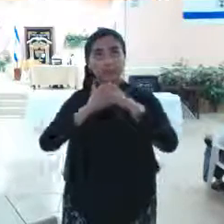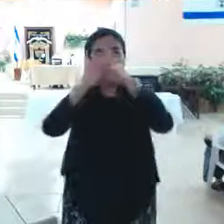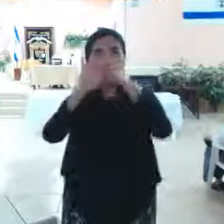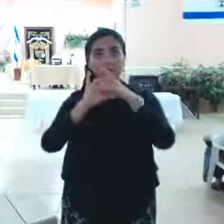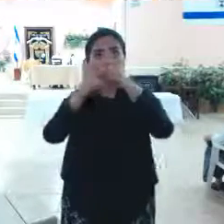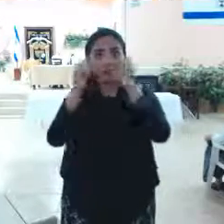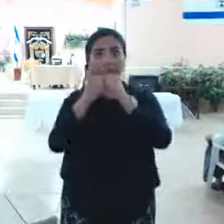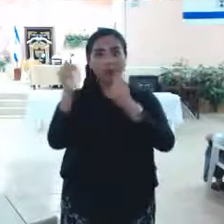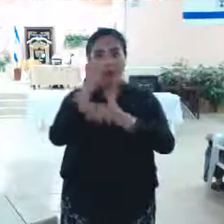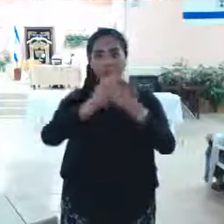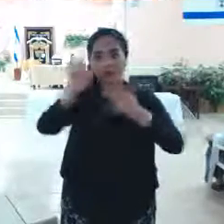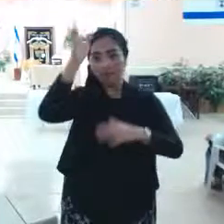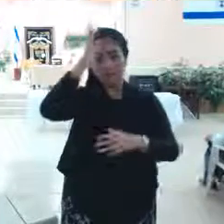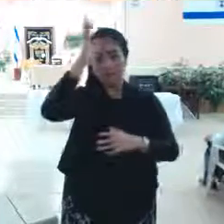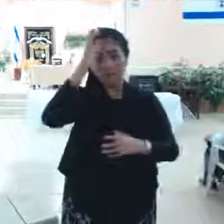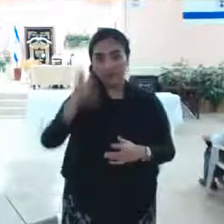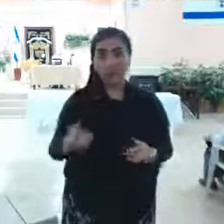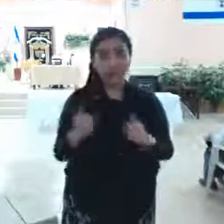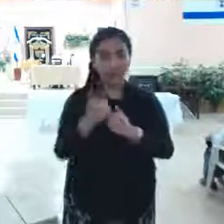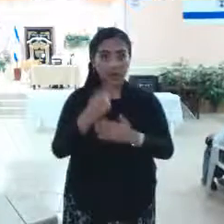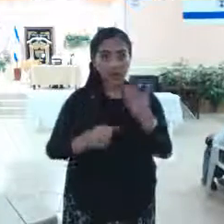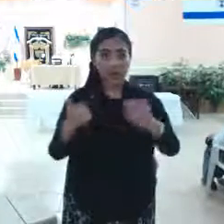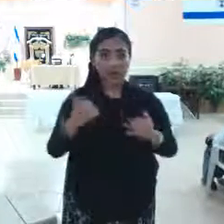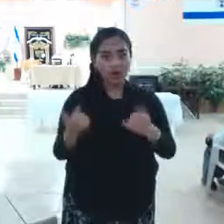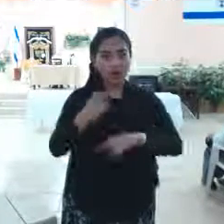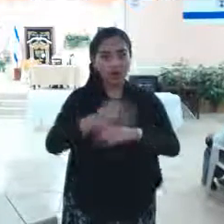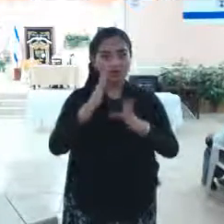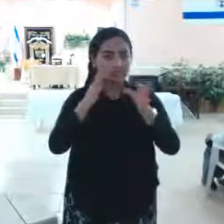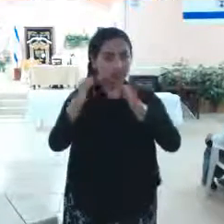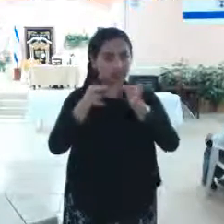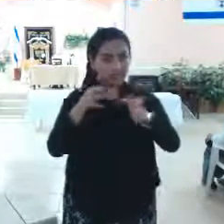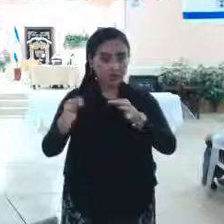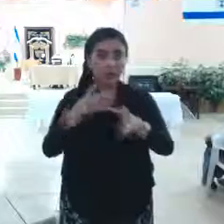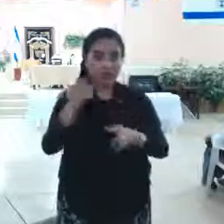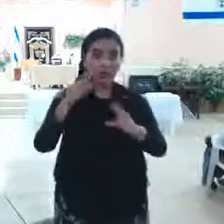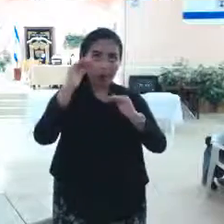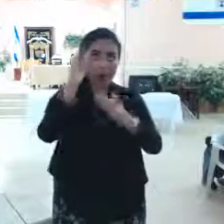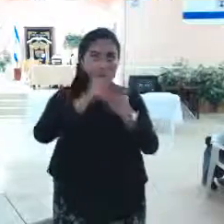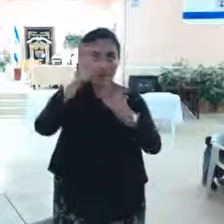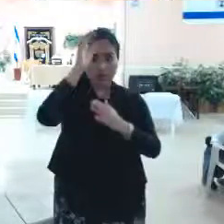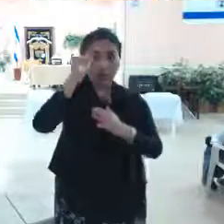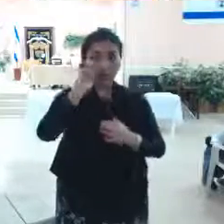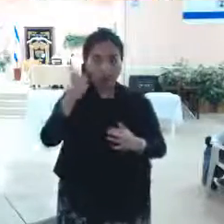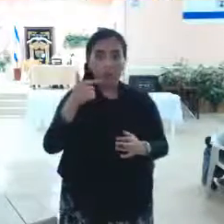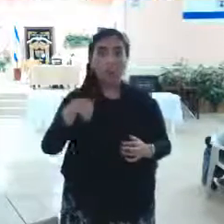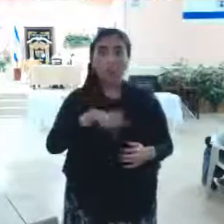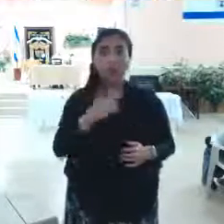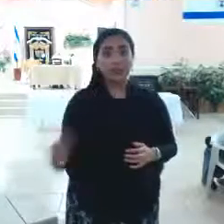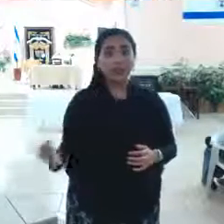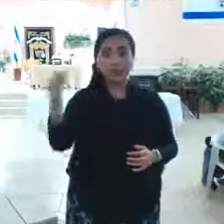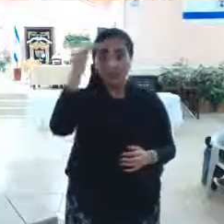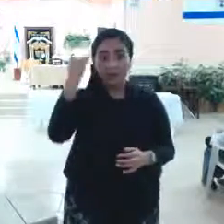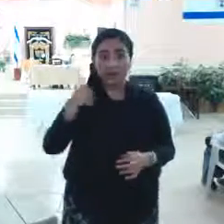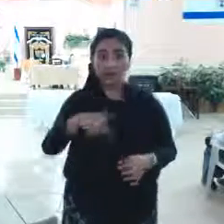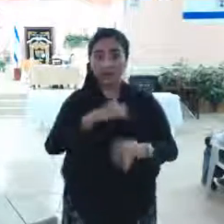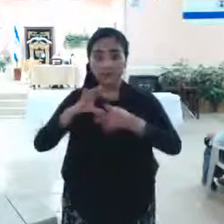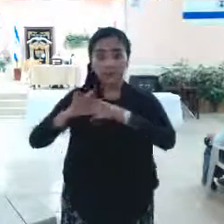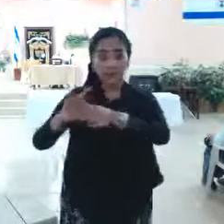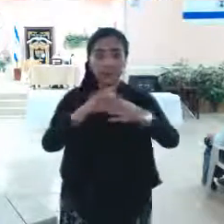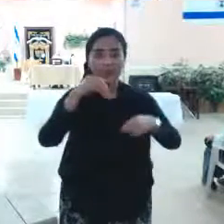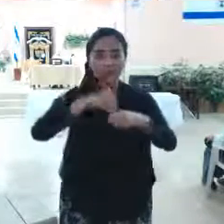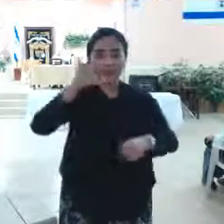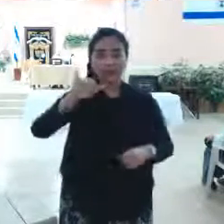you're in a communion with the Avocados, with what I'm going to minister today, if the Eternal Father allows us tomorrow, we know if we